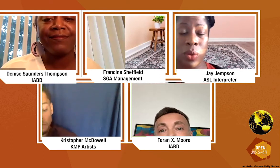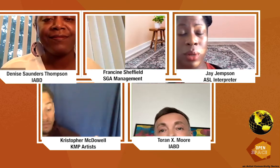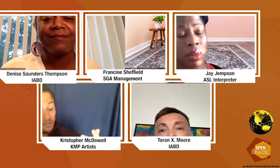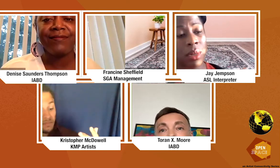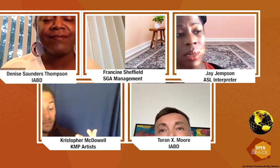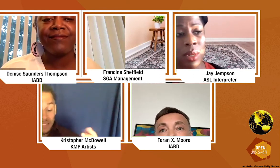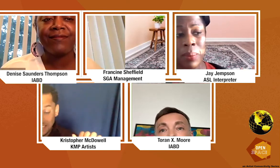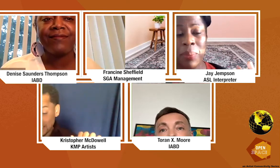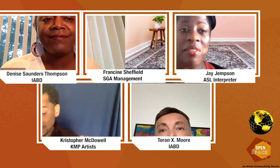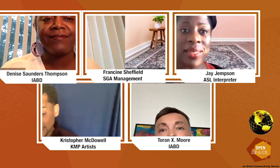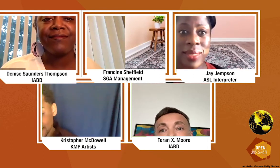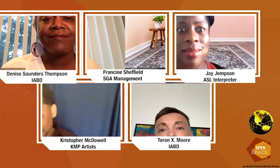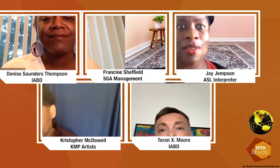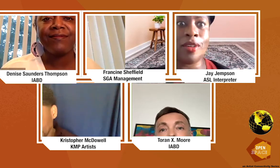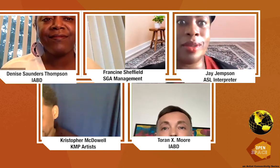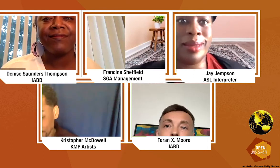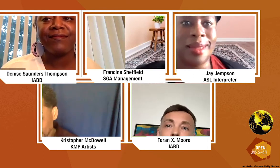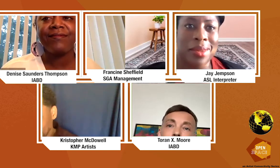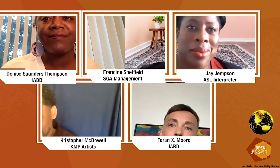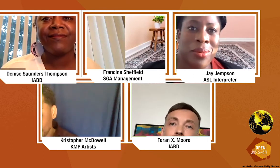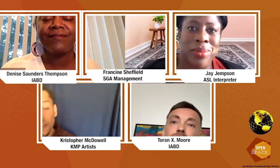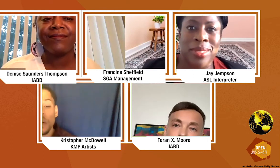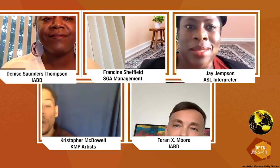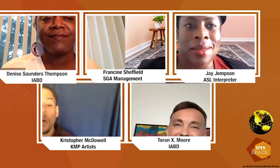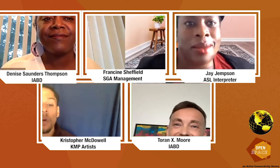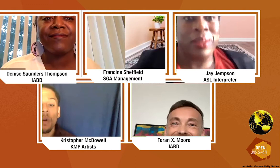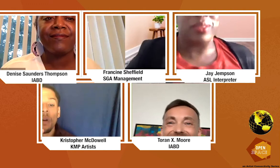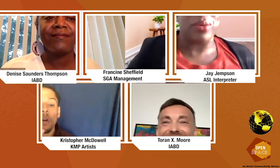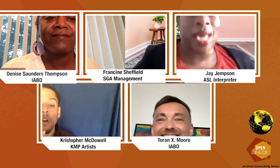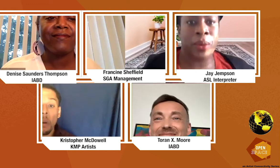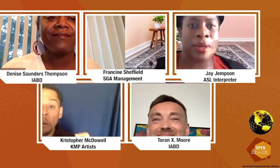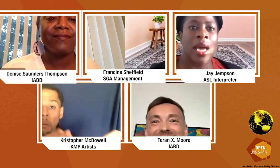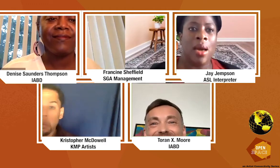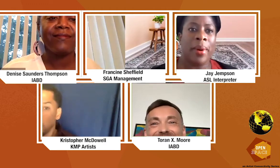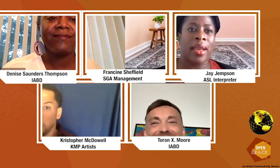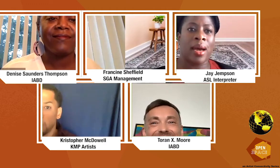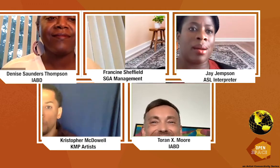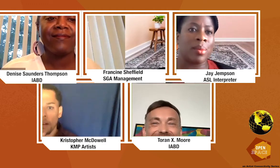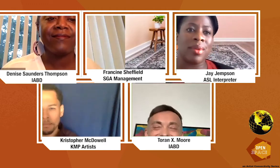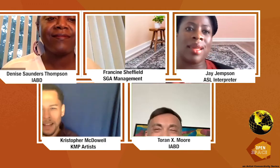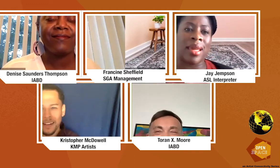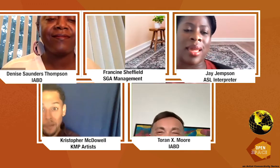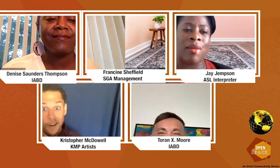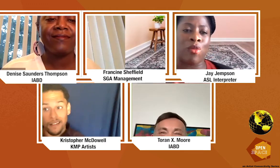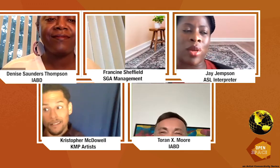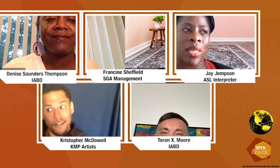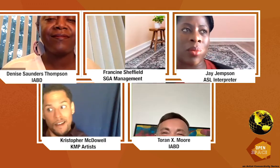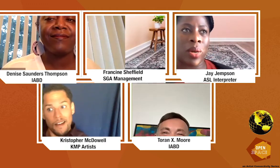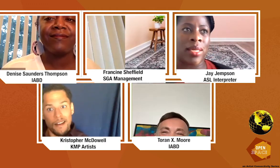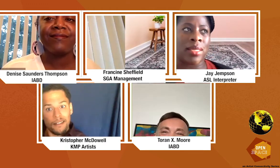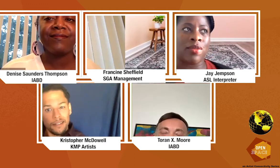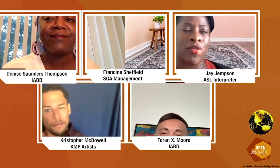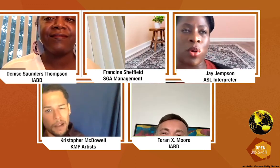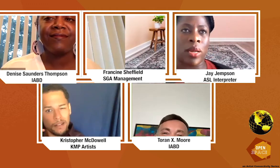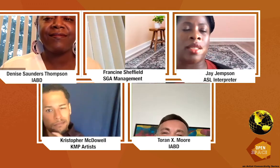It wasn't an immediate shift or pivot, you know, we're saying those kind of words.